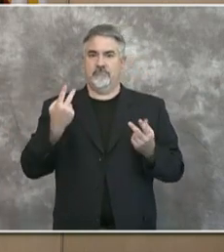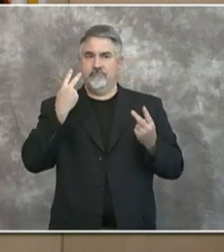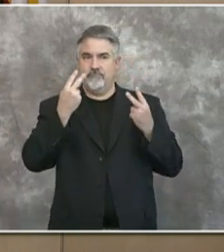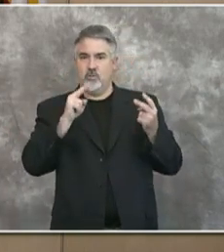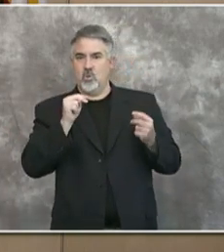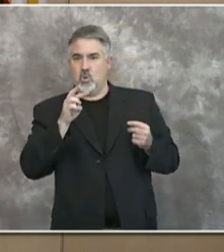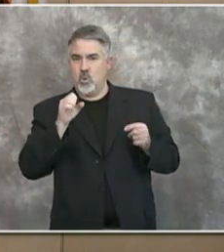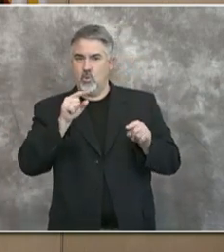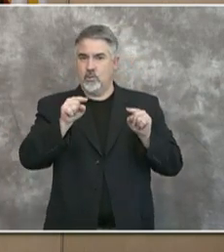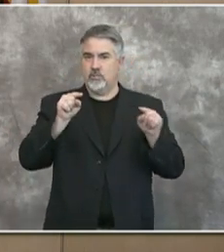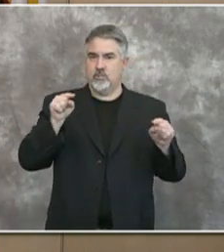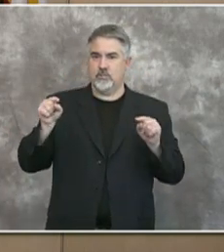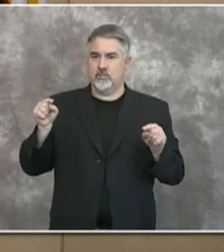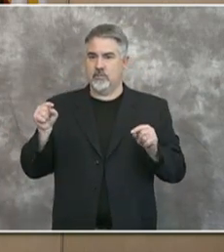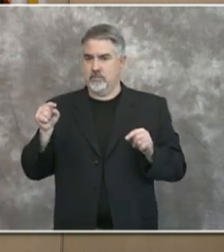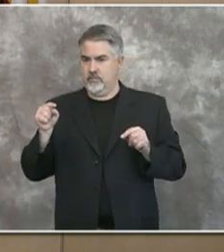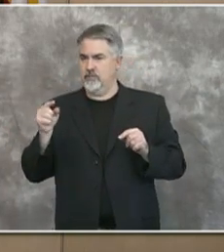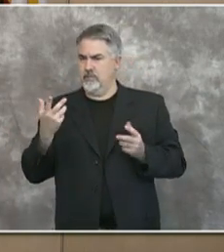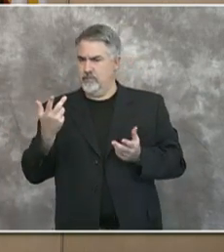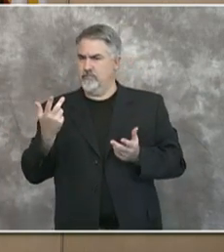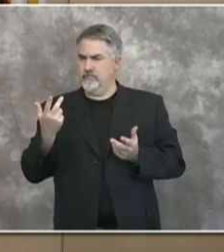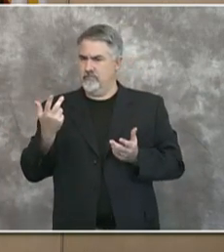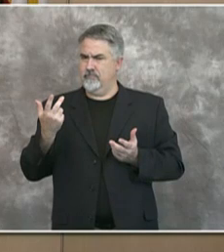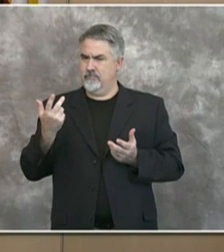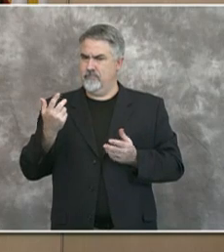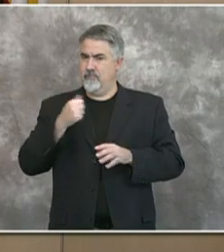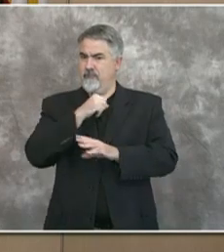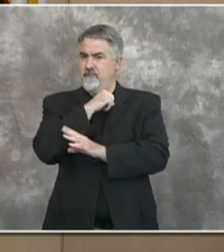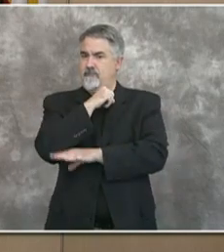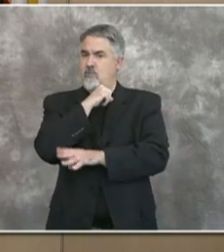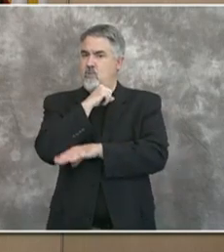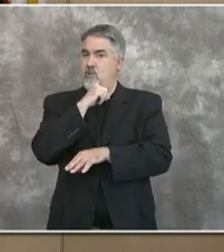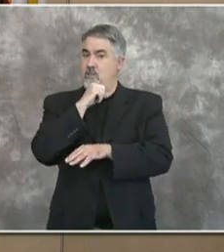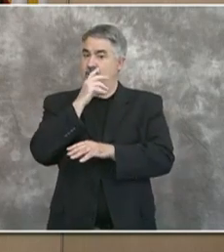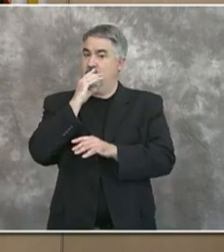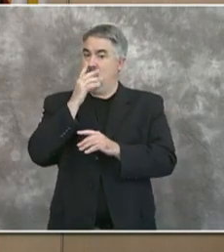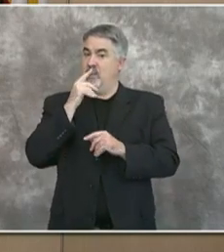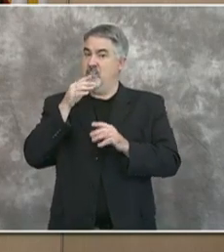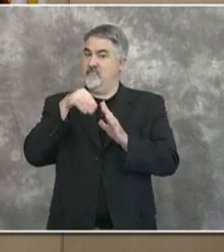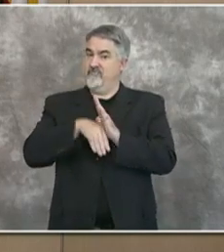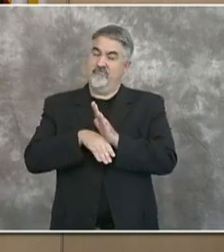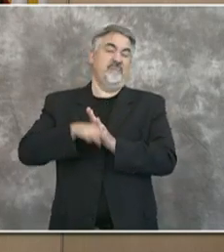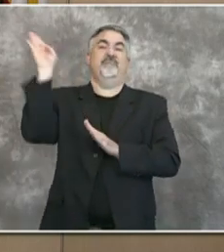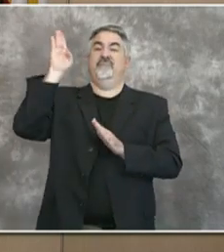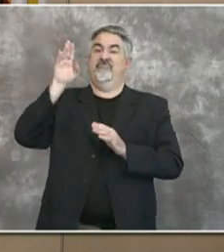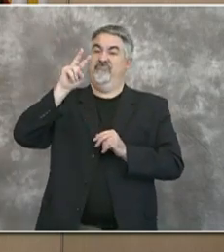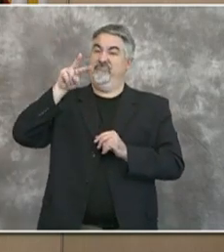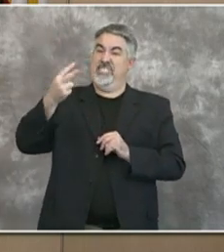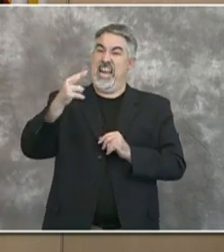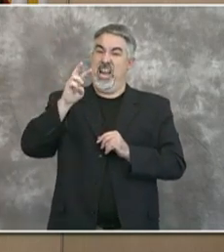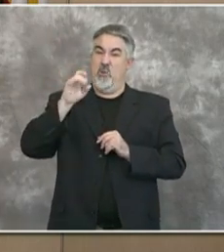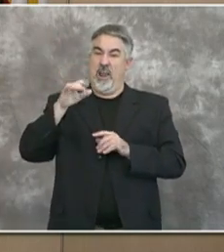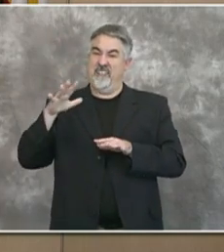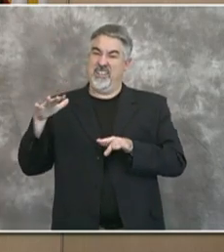be potentially a much larger wave in the fall. But again, this is a novel virus, so